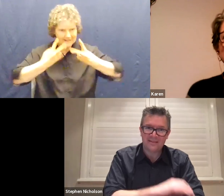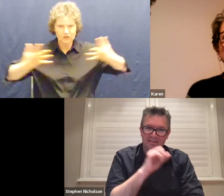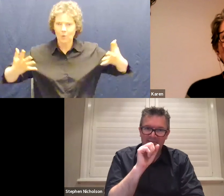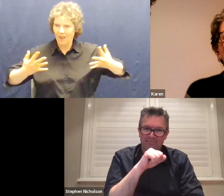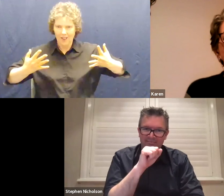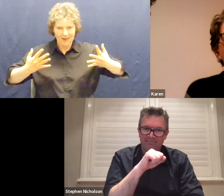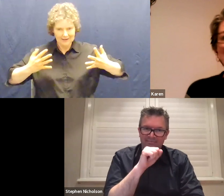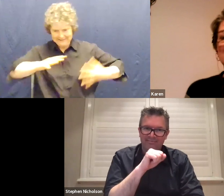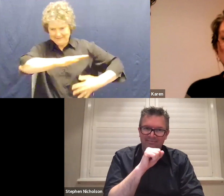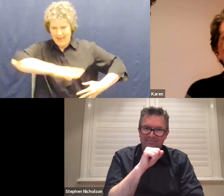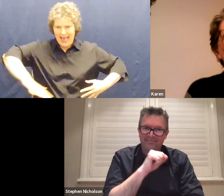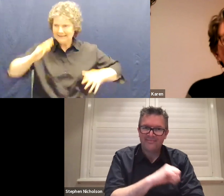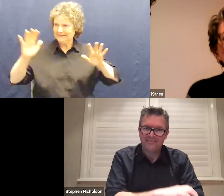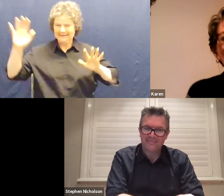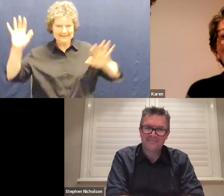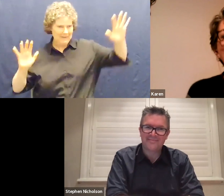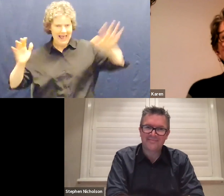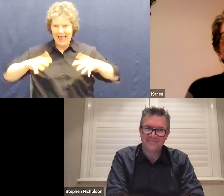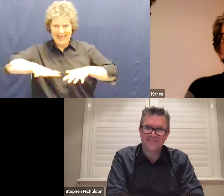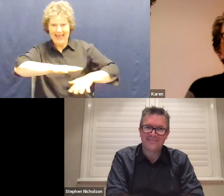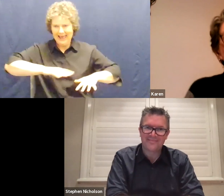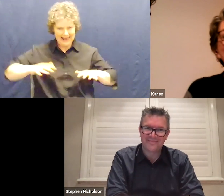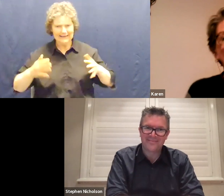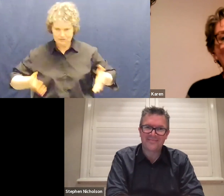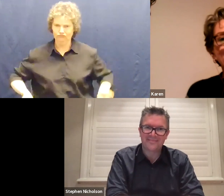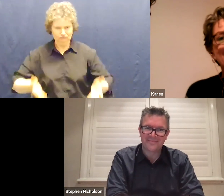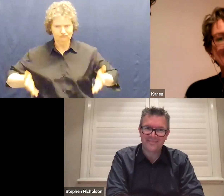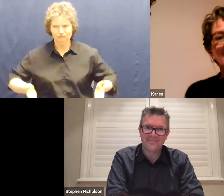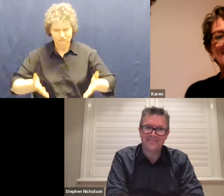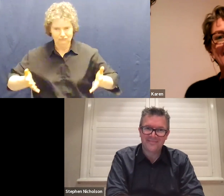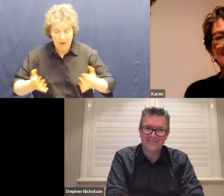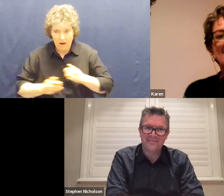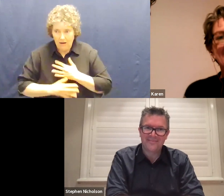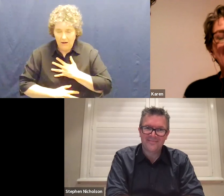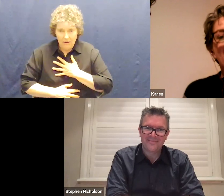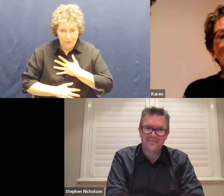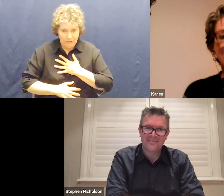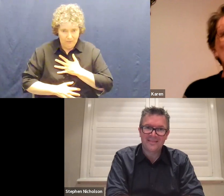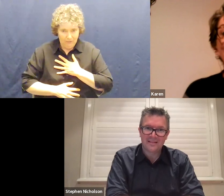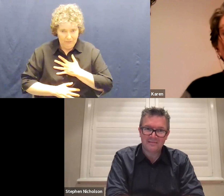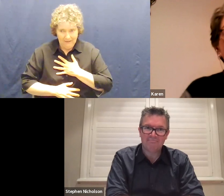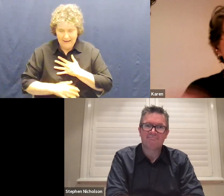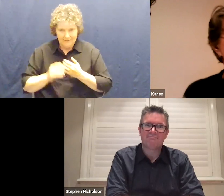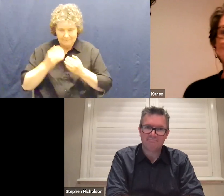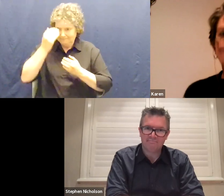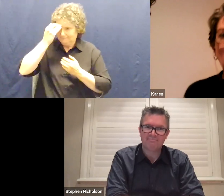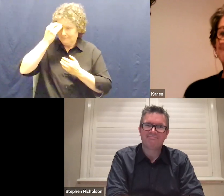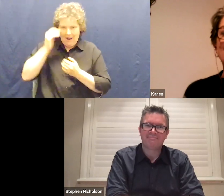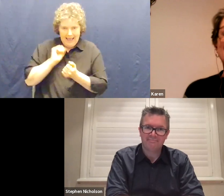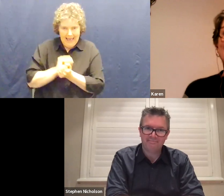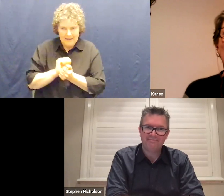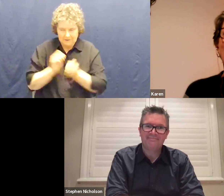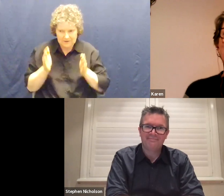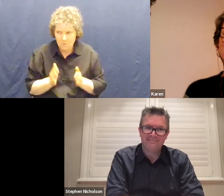space. And it took me a long time to break the habit. I think I've improved a lot,